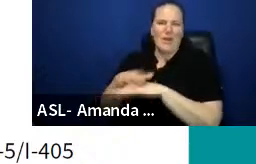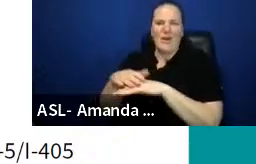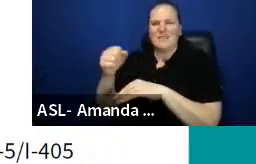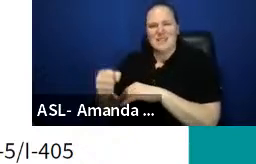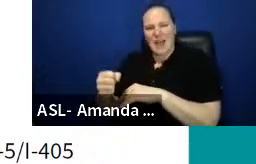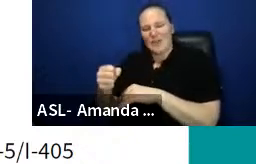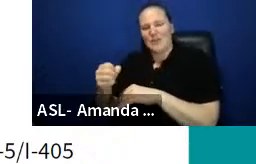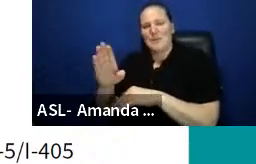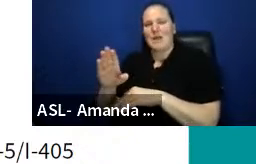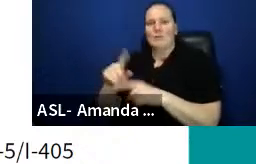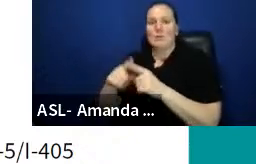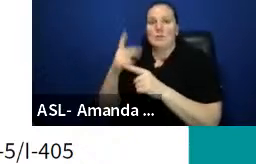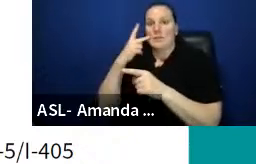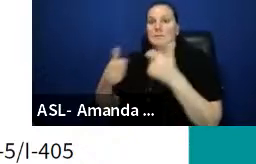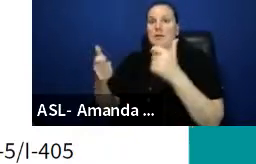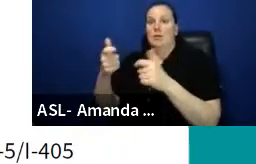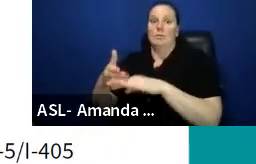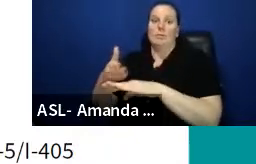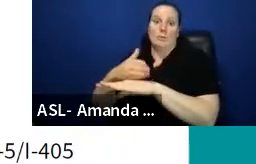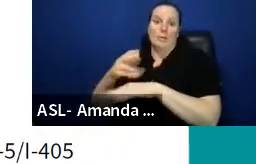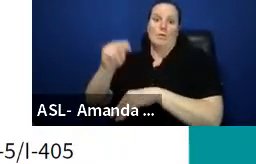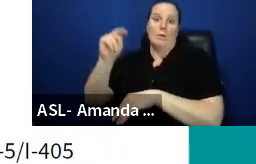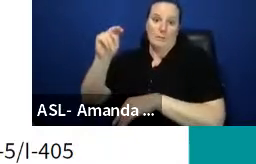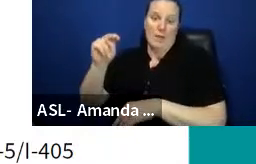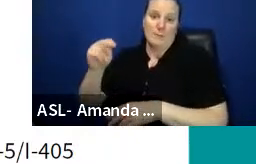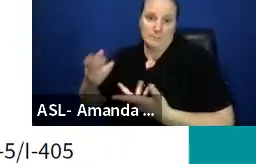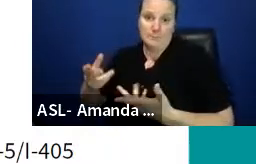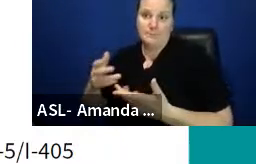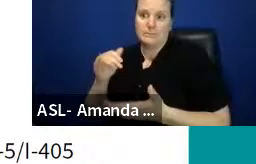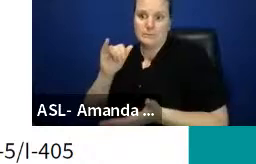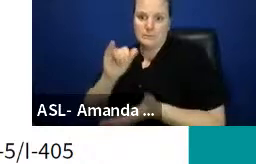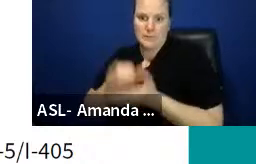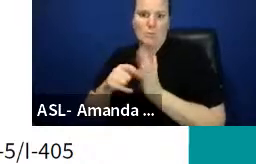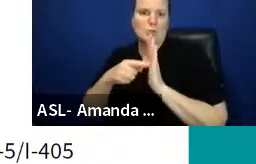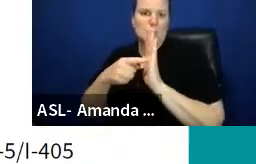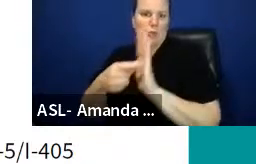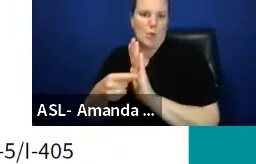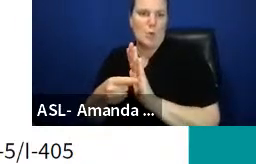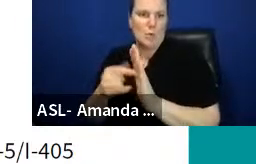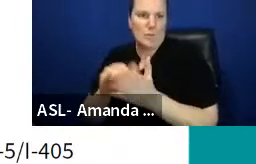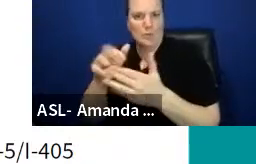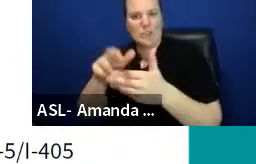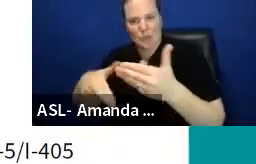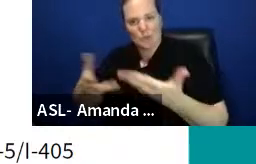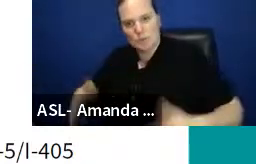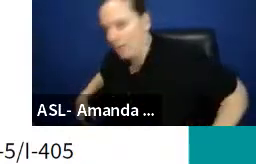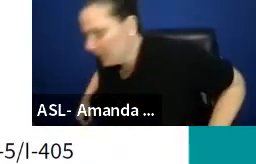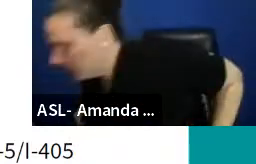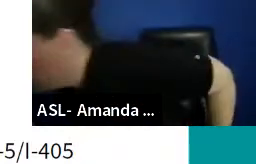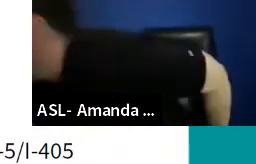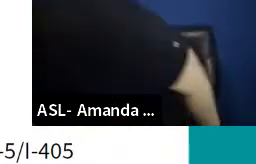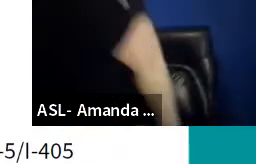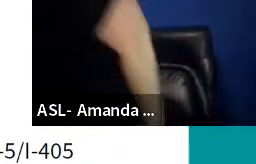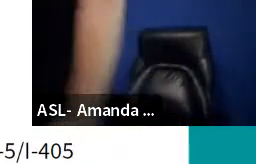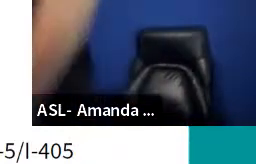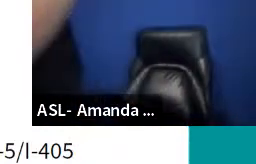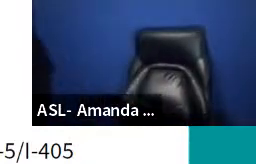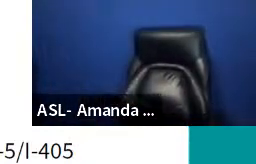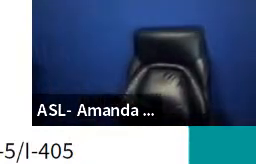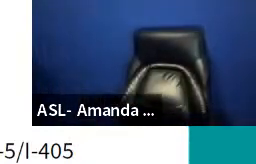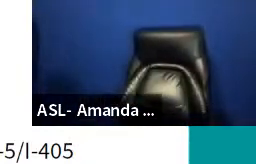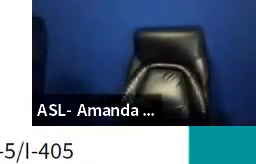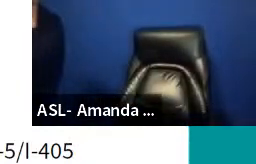southbound, but you can see the bigger improvement northbound. It's kind of showing that results. So, and then all this